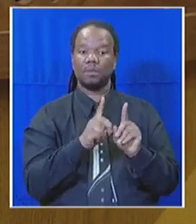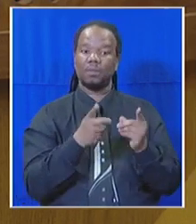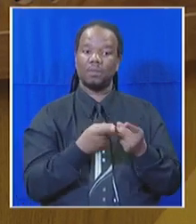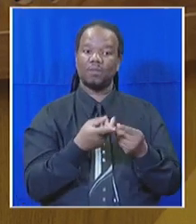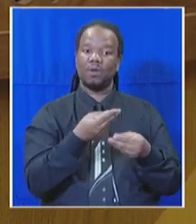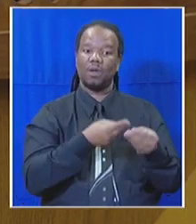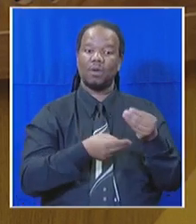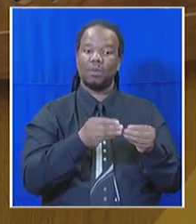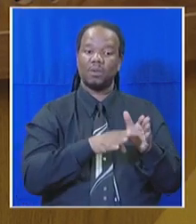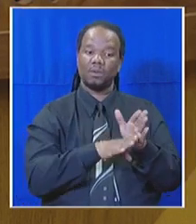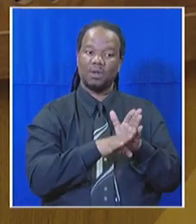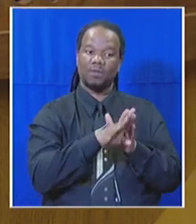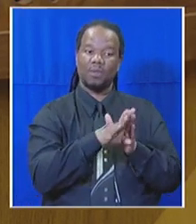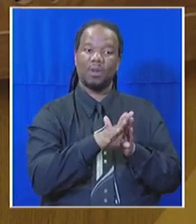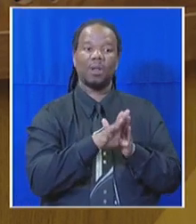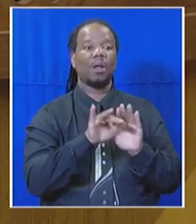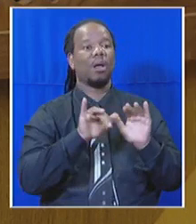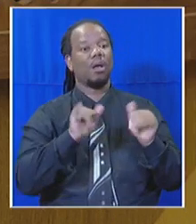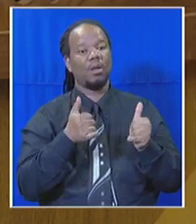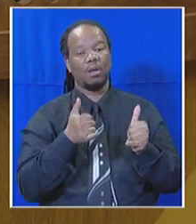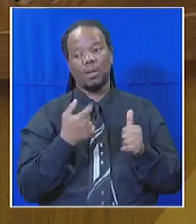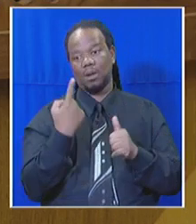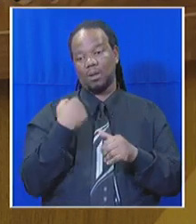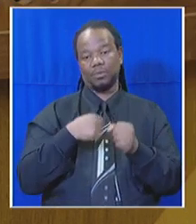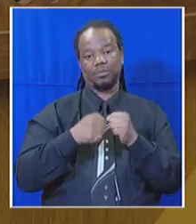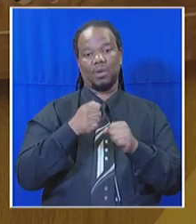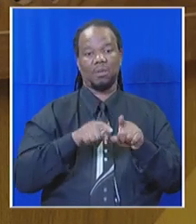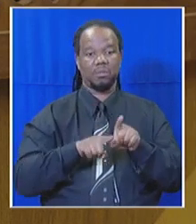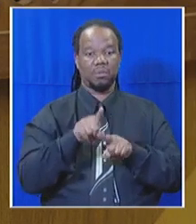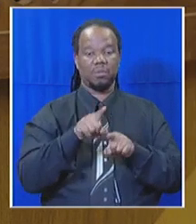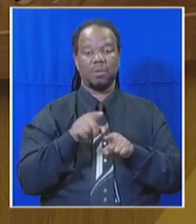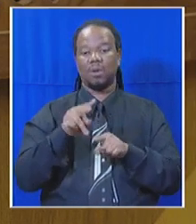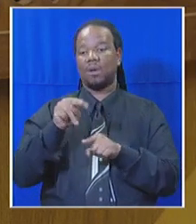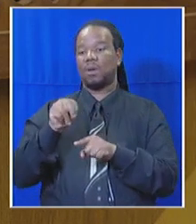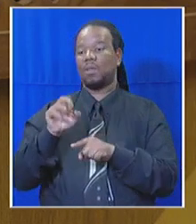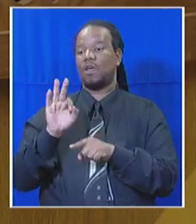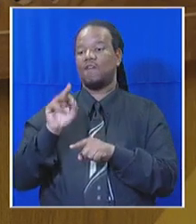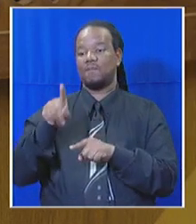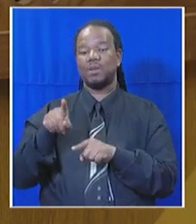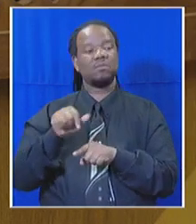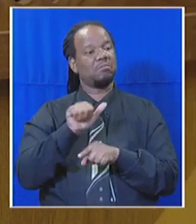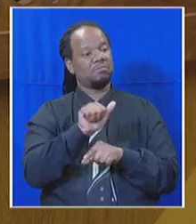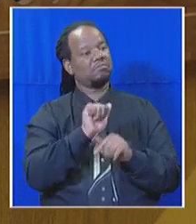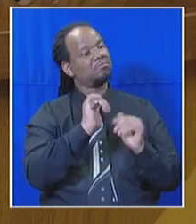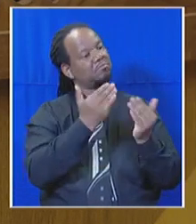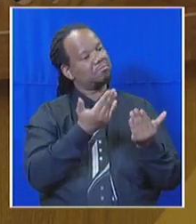had performed well during the past year, and the NFP welcomes this